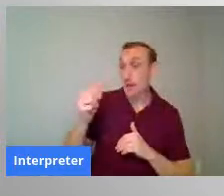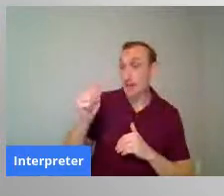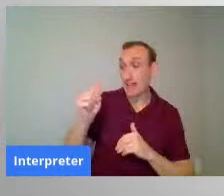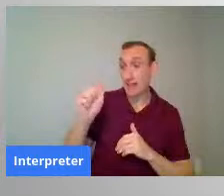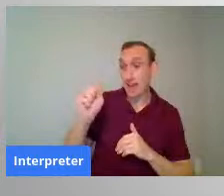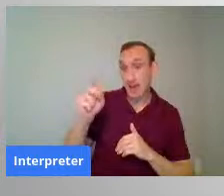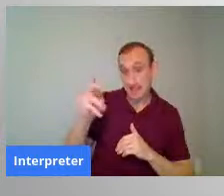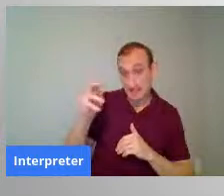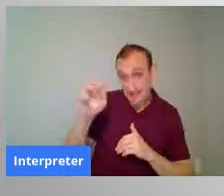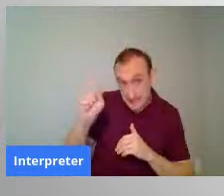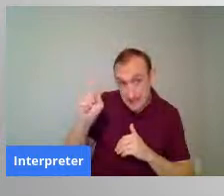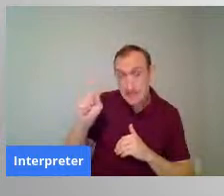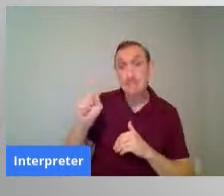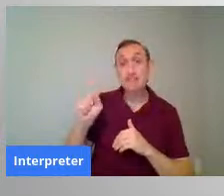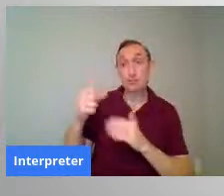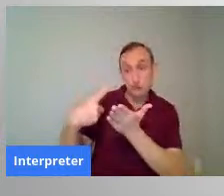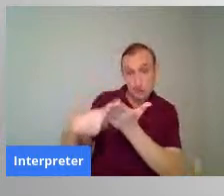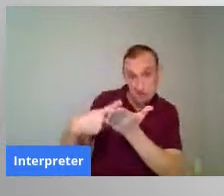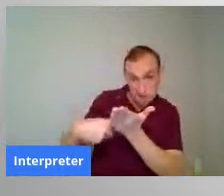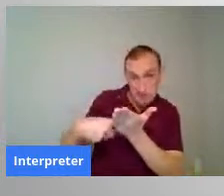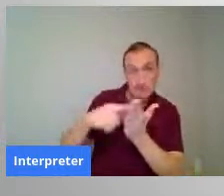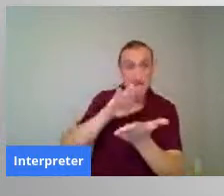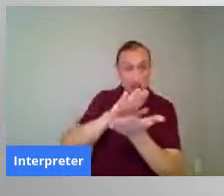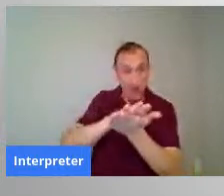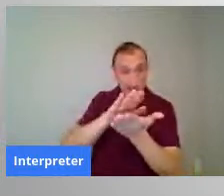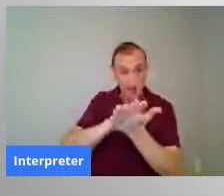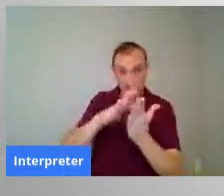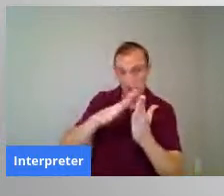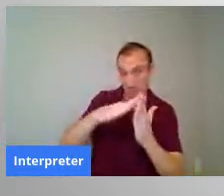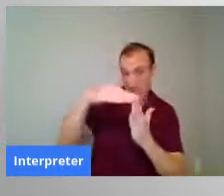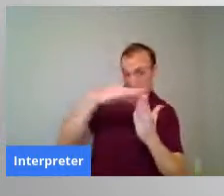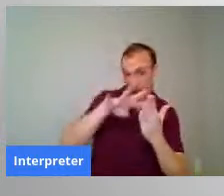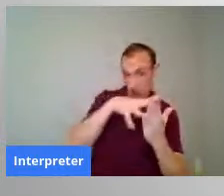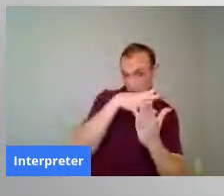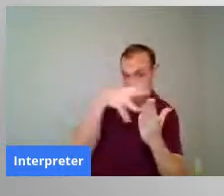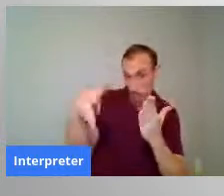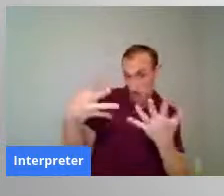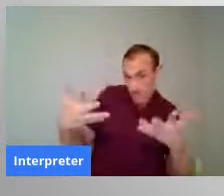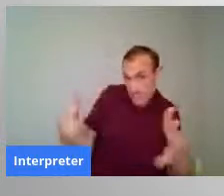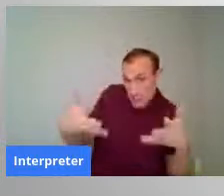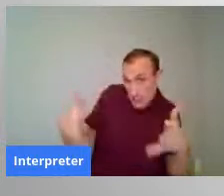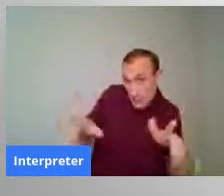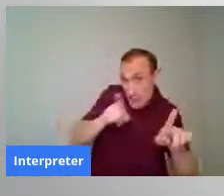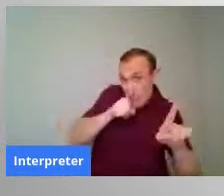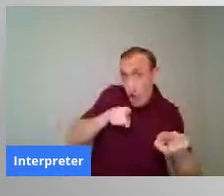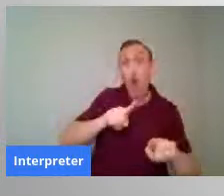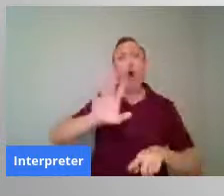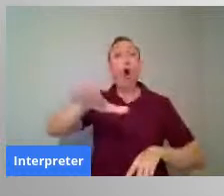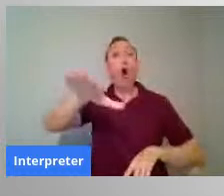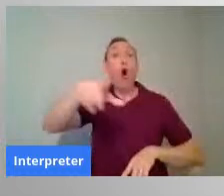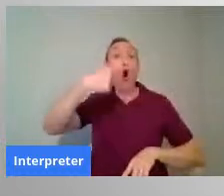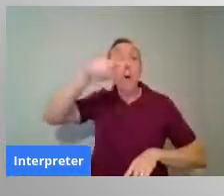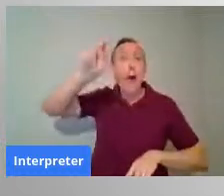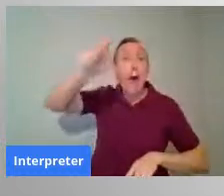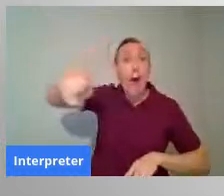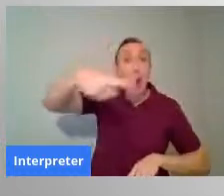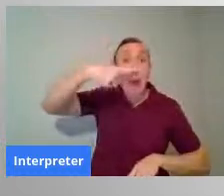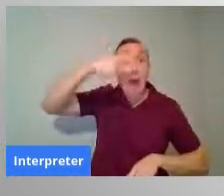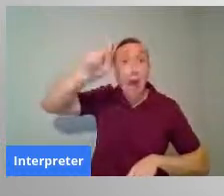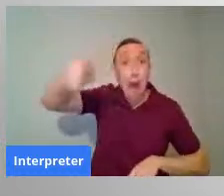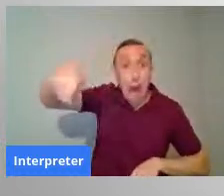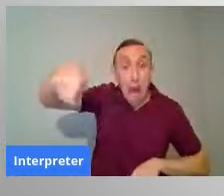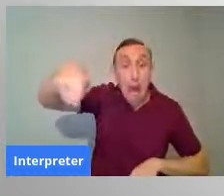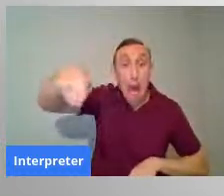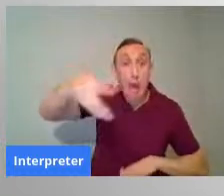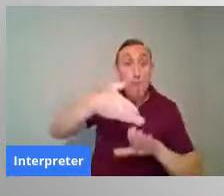the academic calendars, is that all for your report? Can I ask one more question before we move on